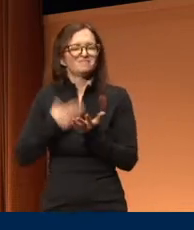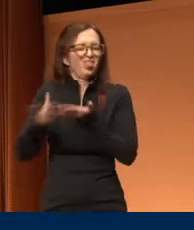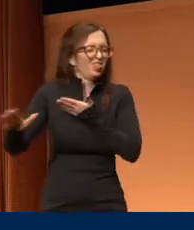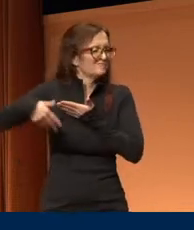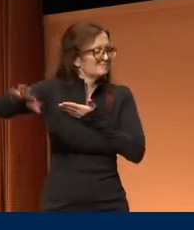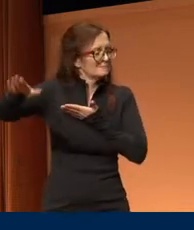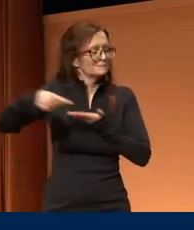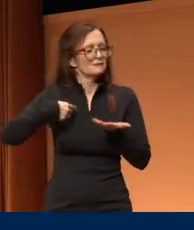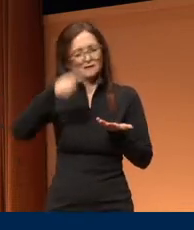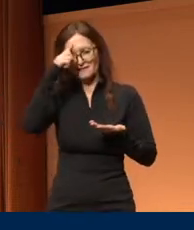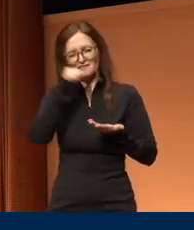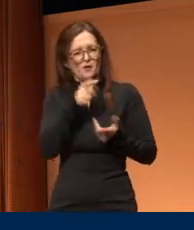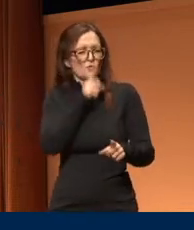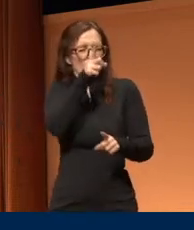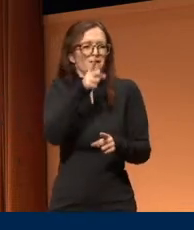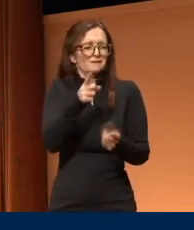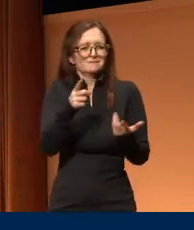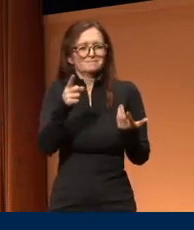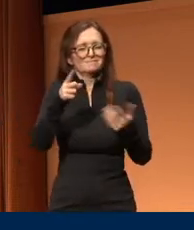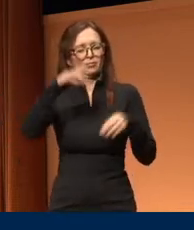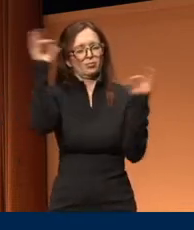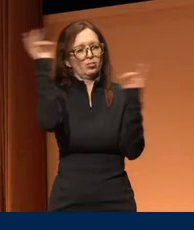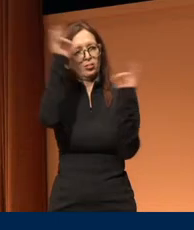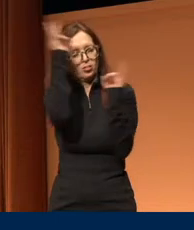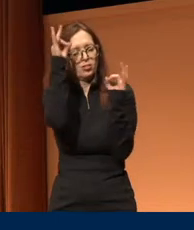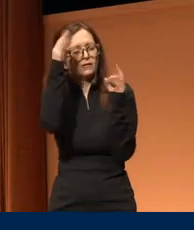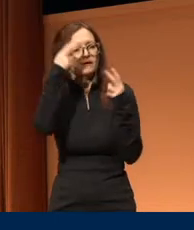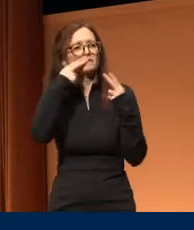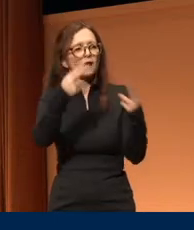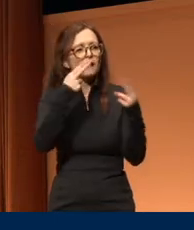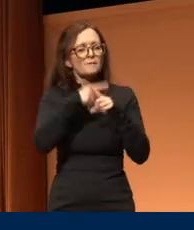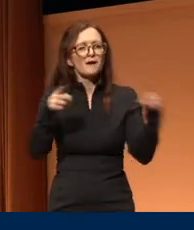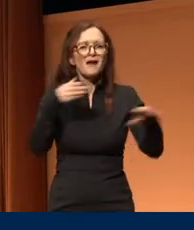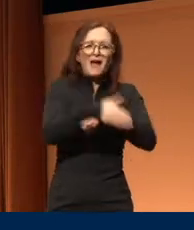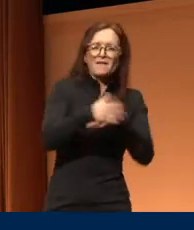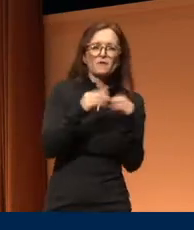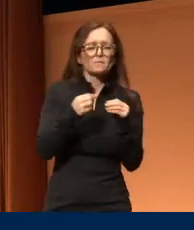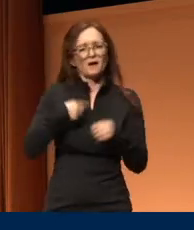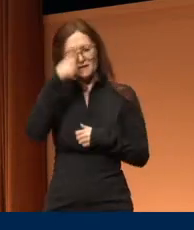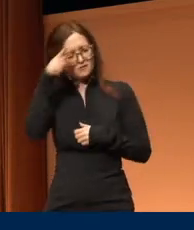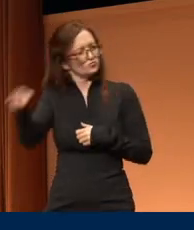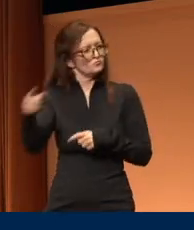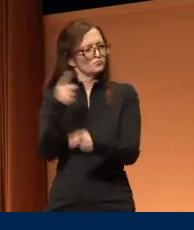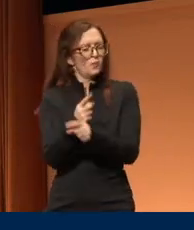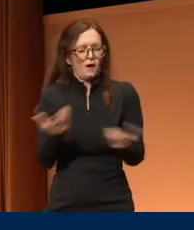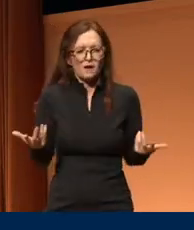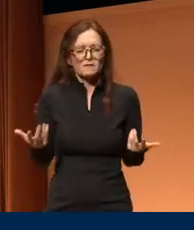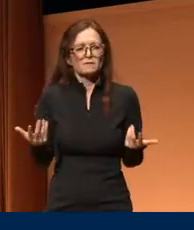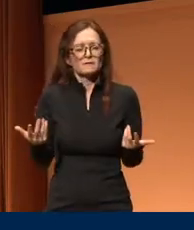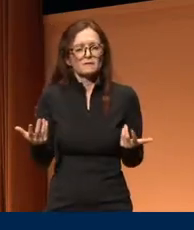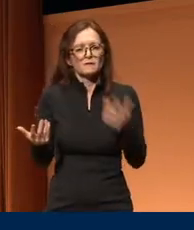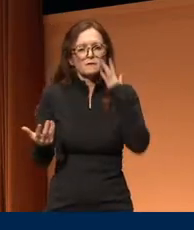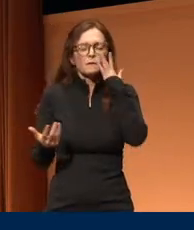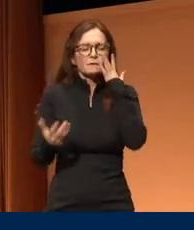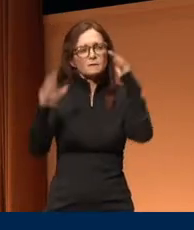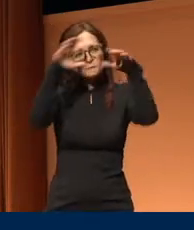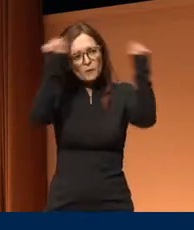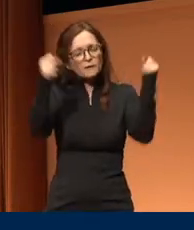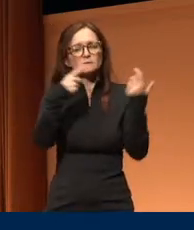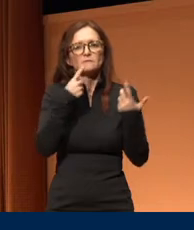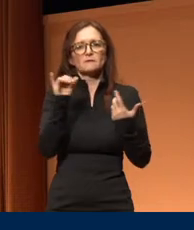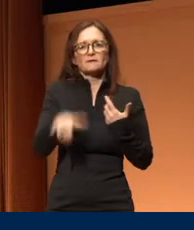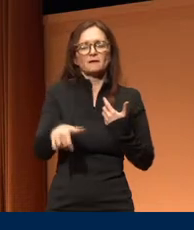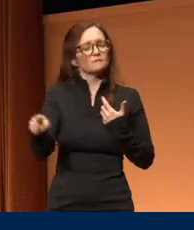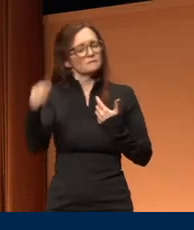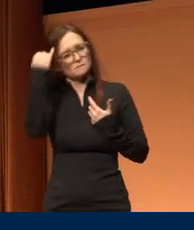her as unrealistic and too naive, after the convention, I started thinking she might be onto something. It was unsettling